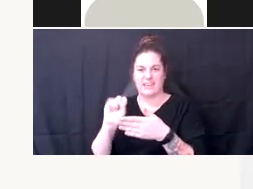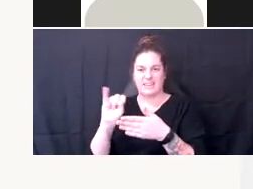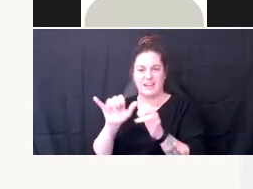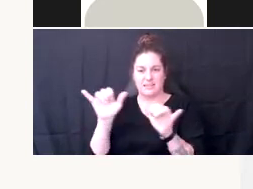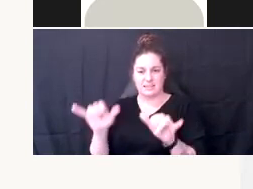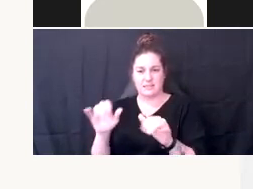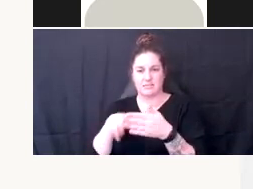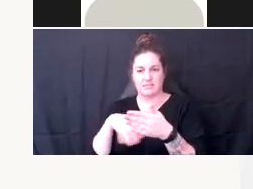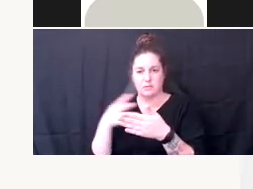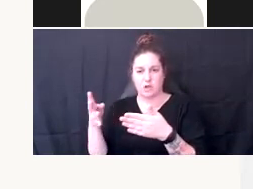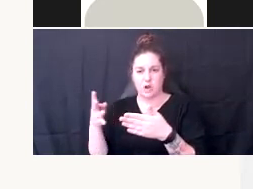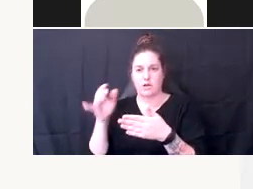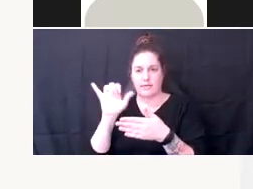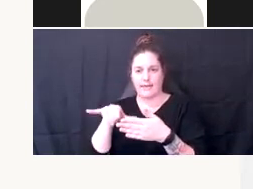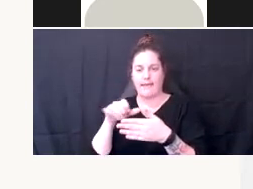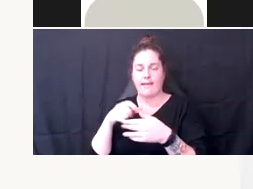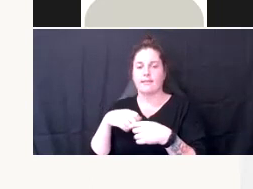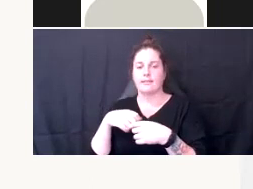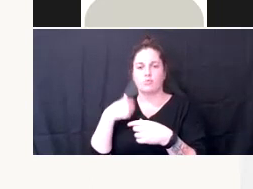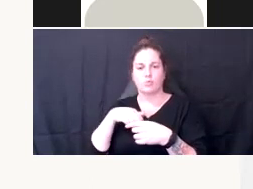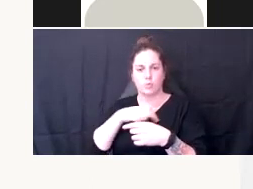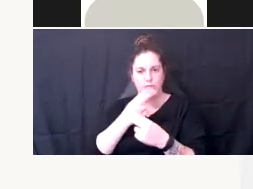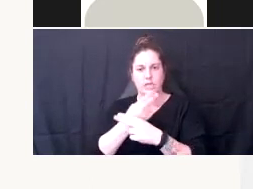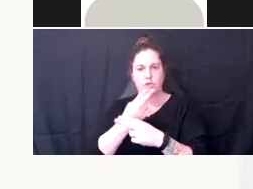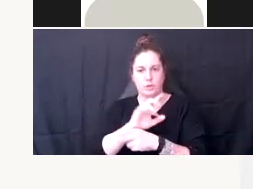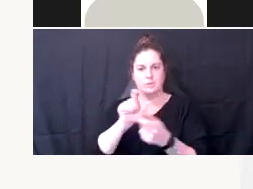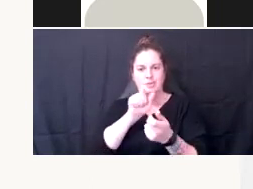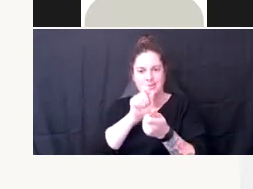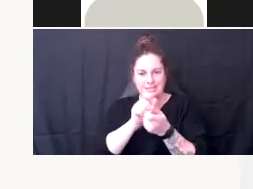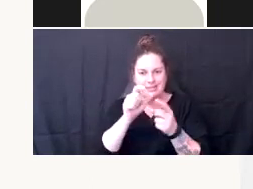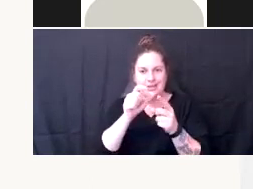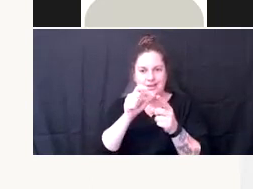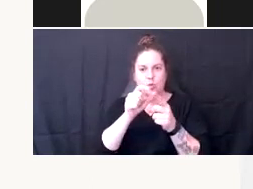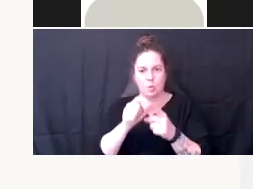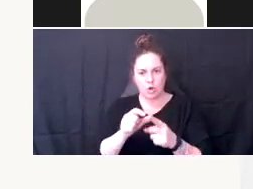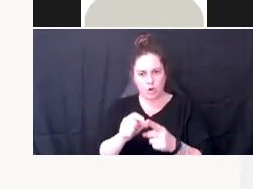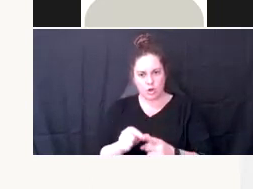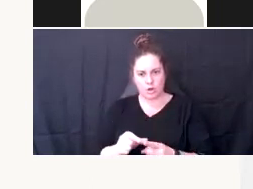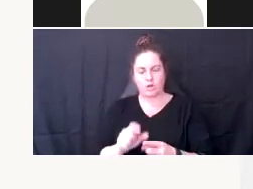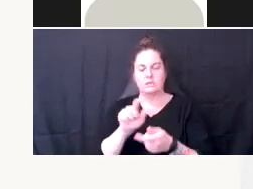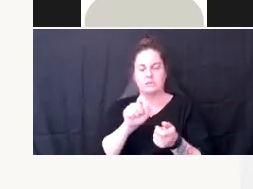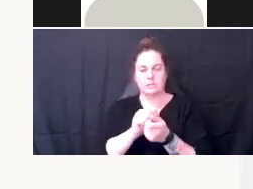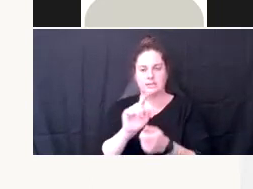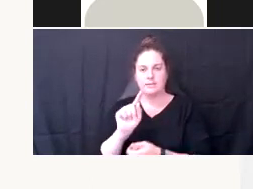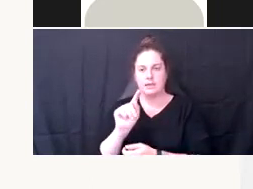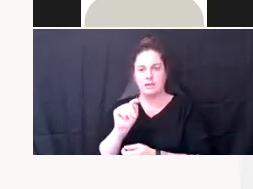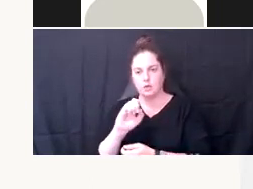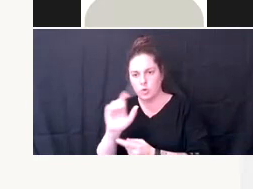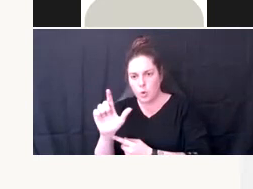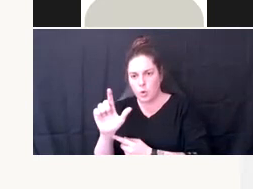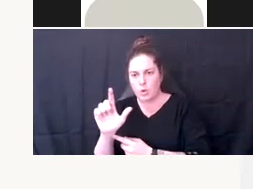um, certain terminology, certain tools to